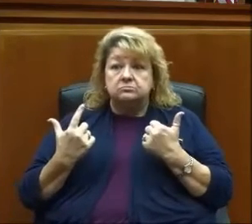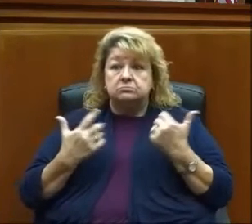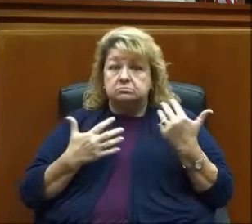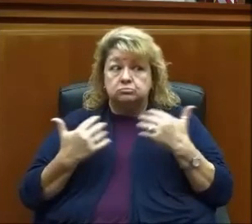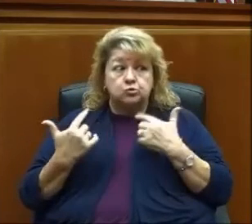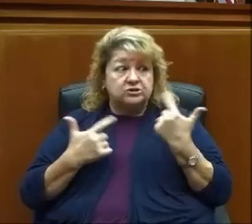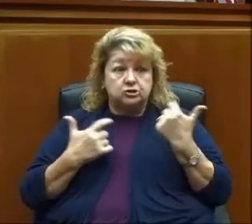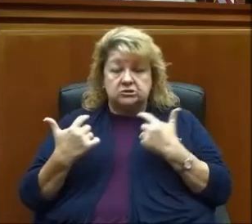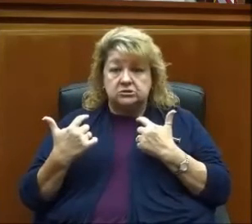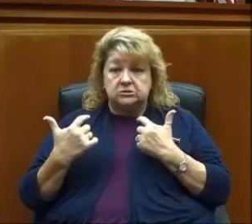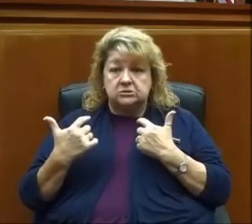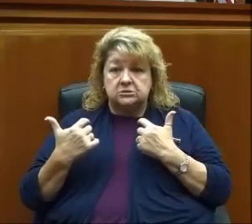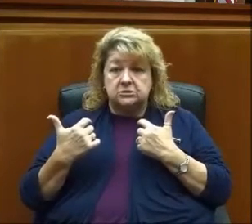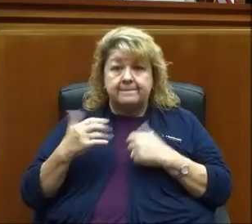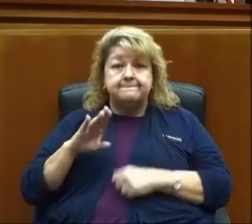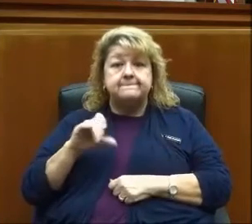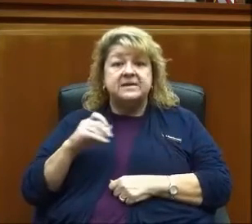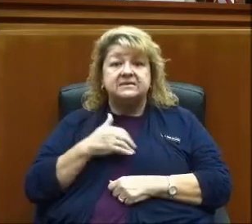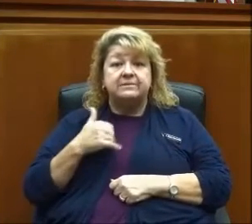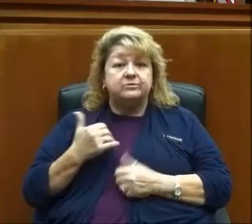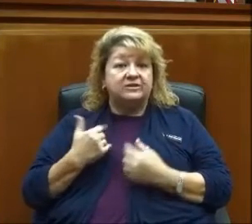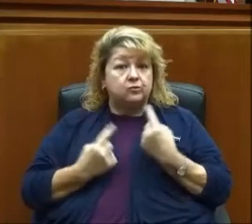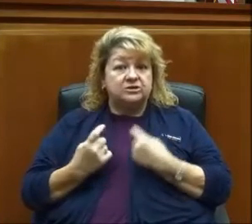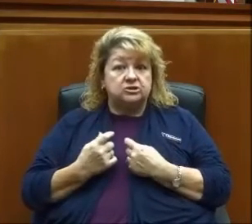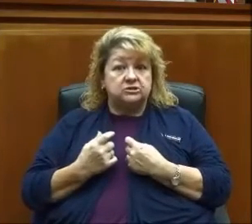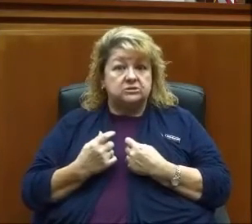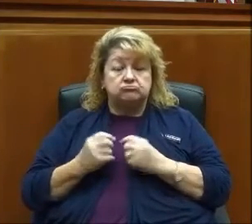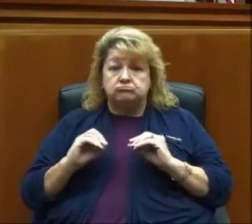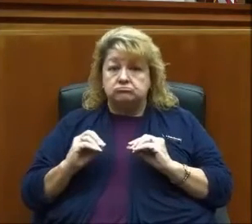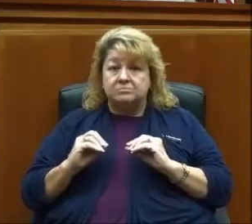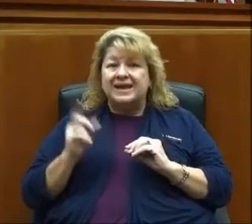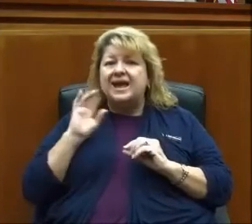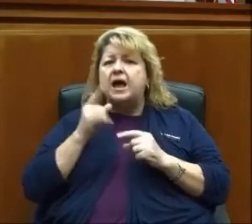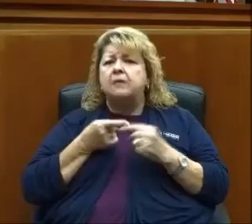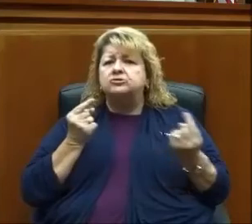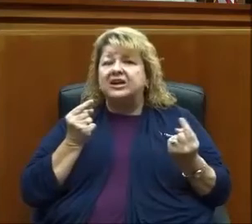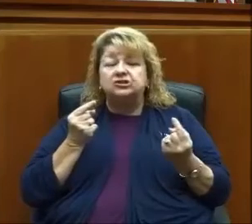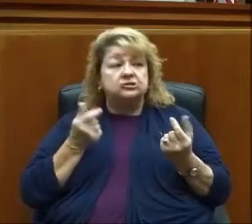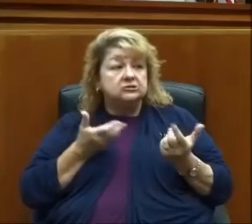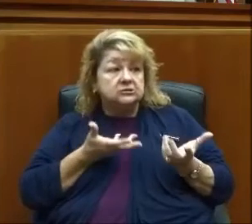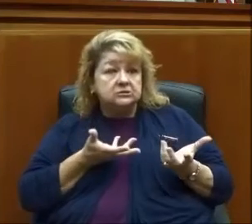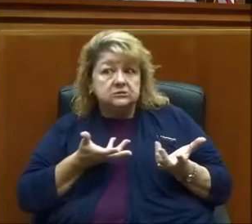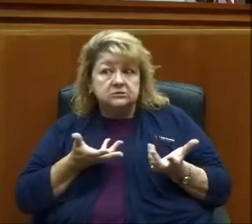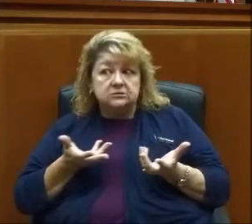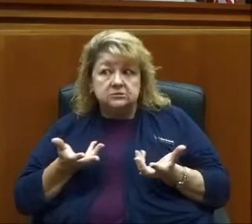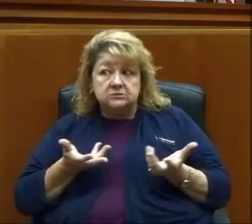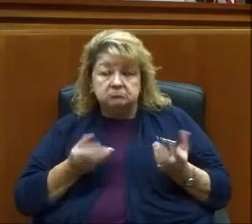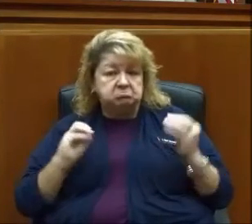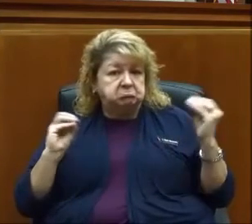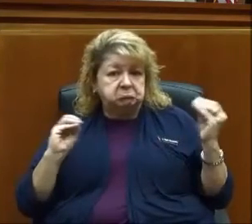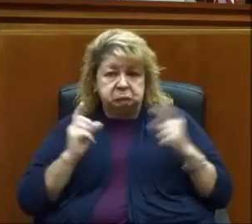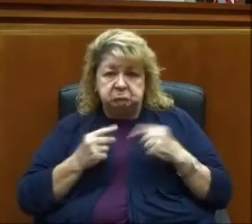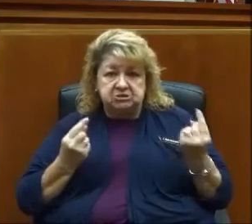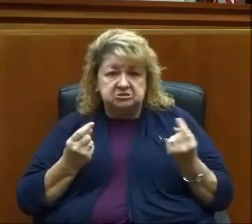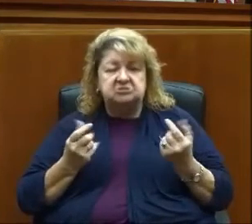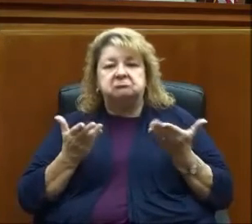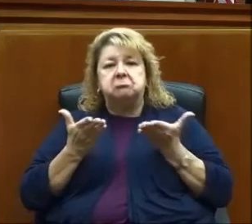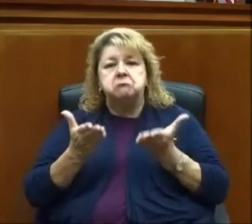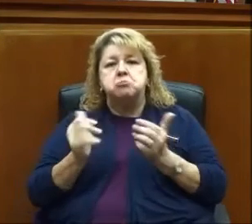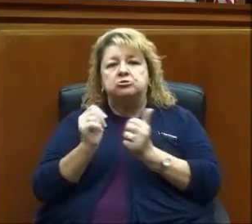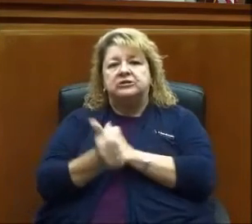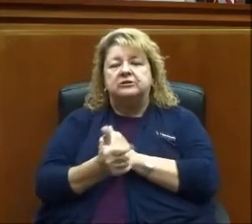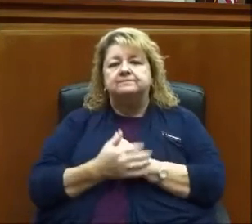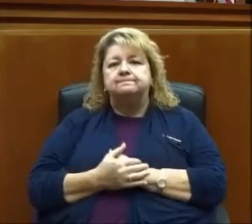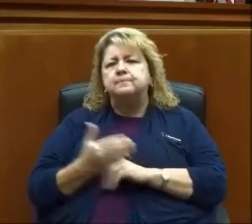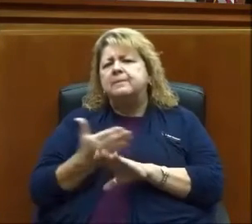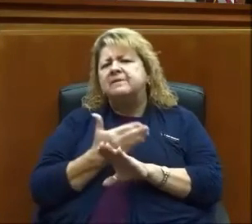Any other questions from other Bessie members? Seeing none, any objections to the motion? Seeing none, motion carries. Before